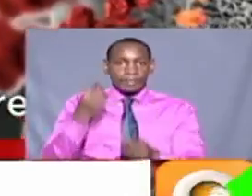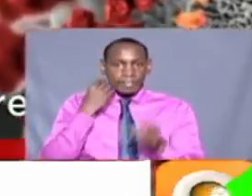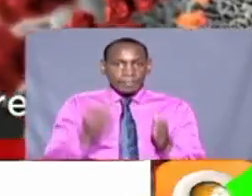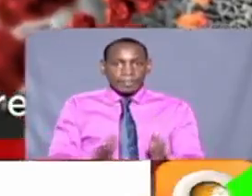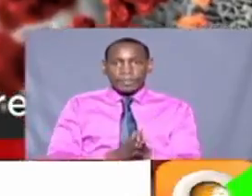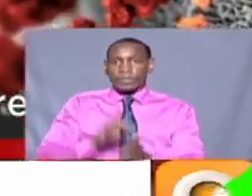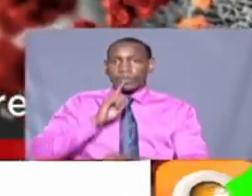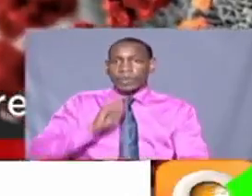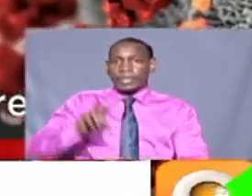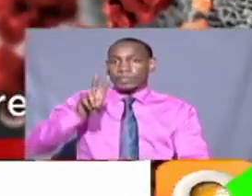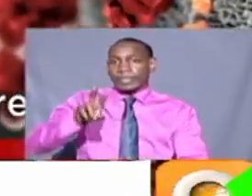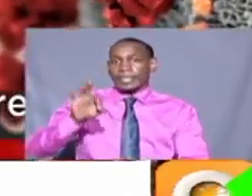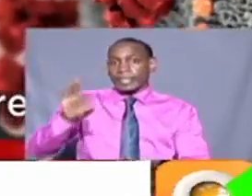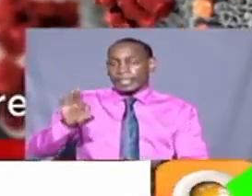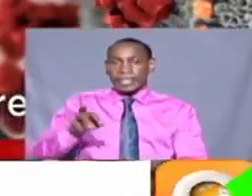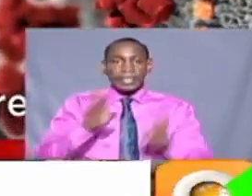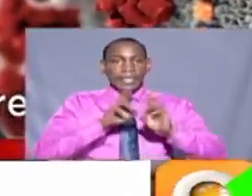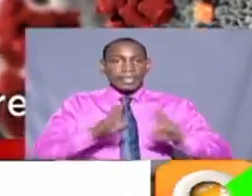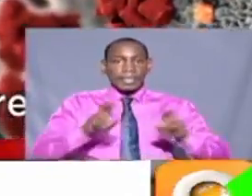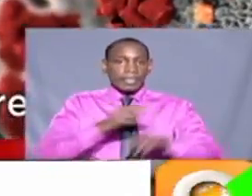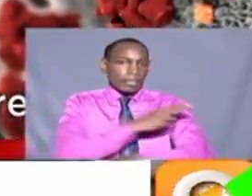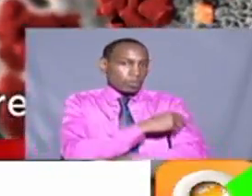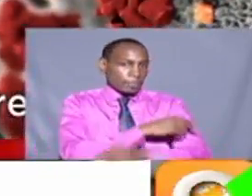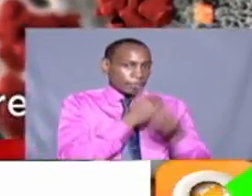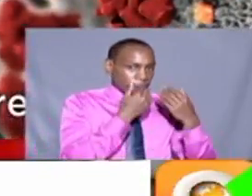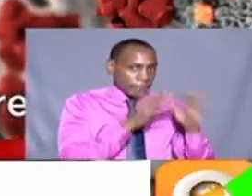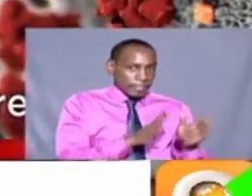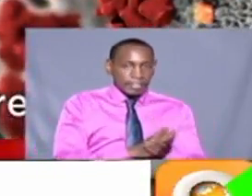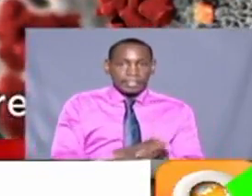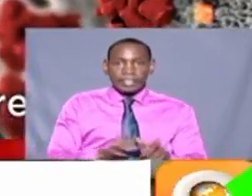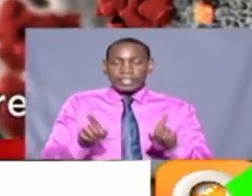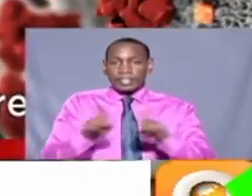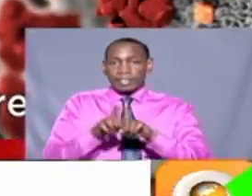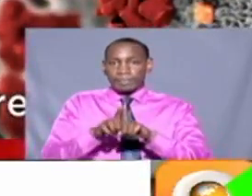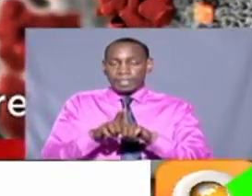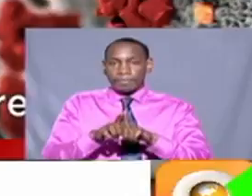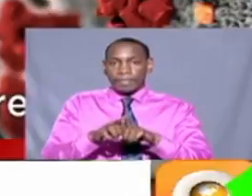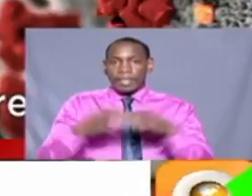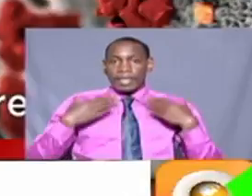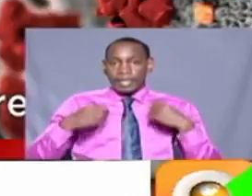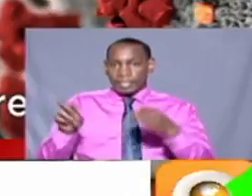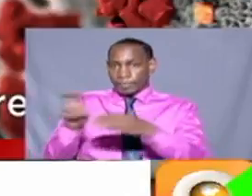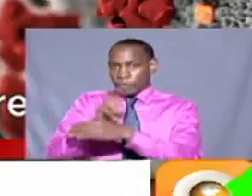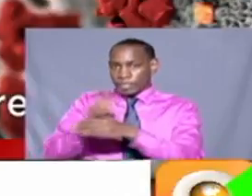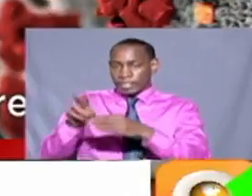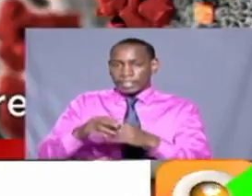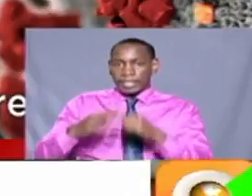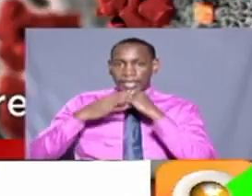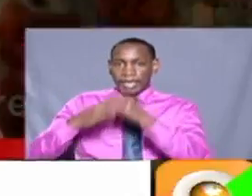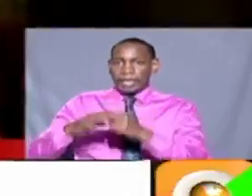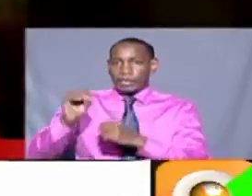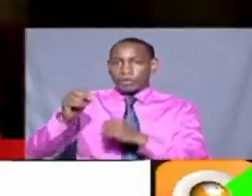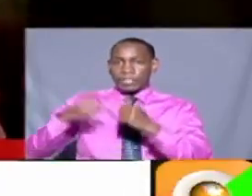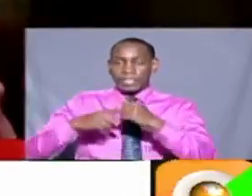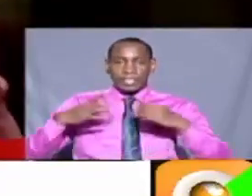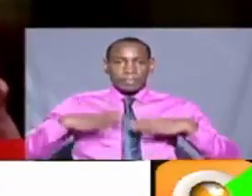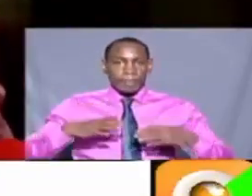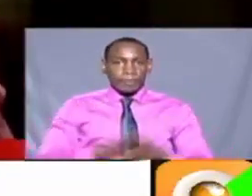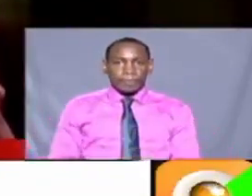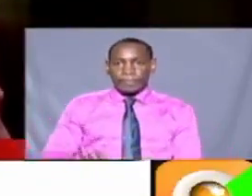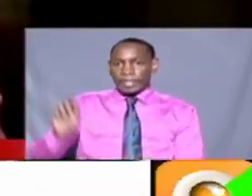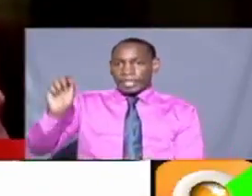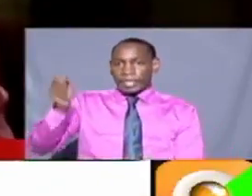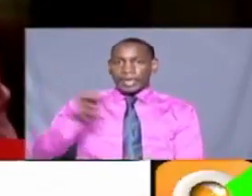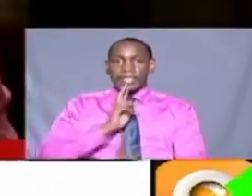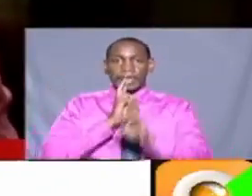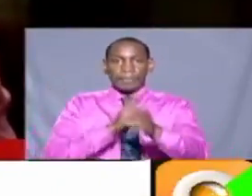with 123 already discharged, with health teams still monitoring 906 people. With Kenya now